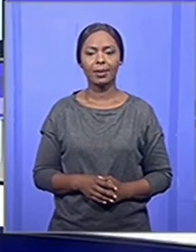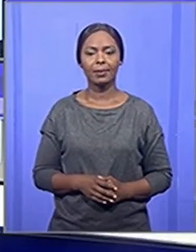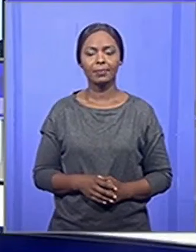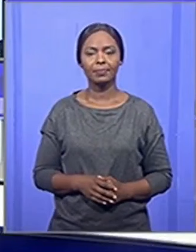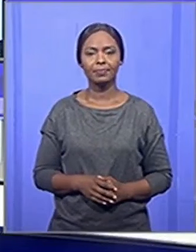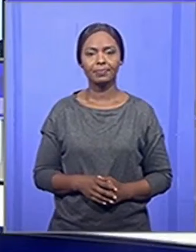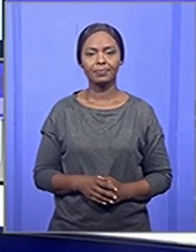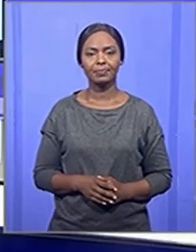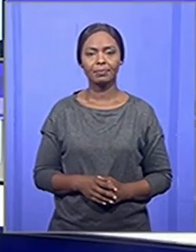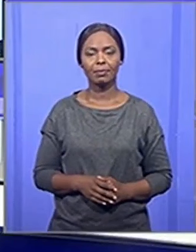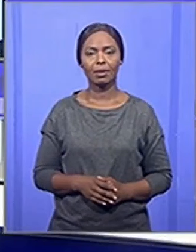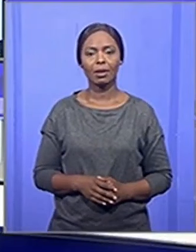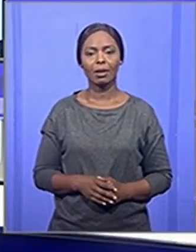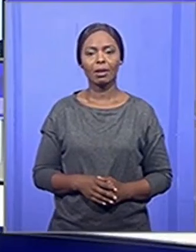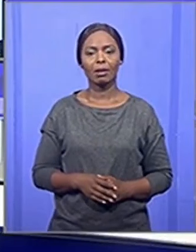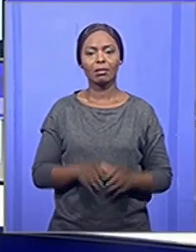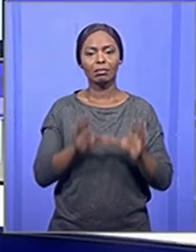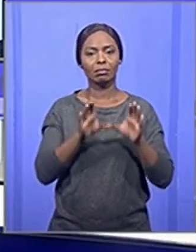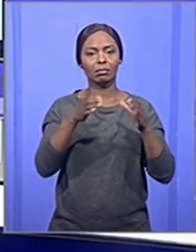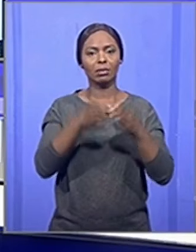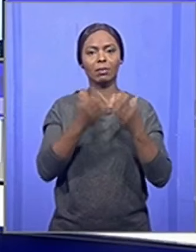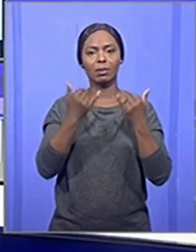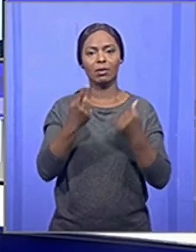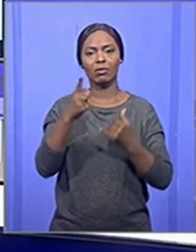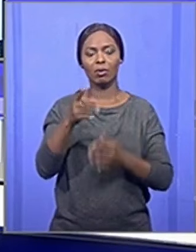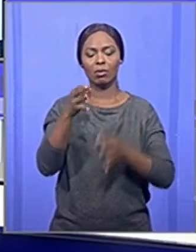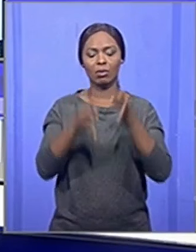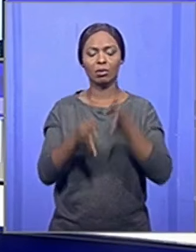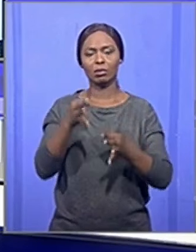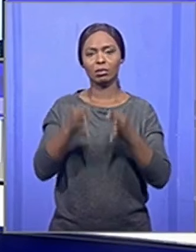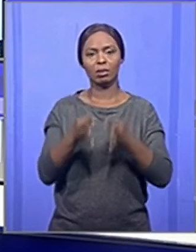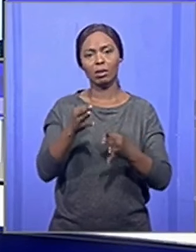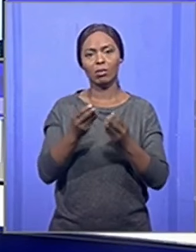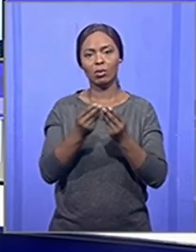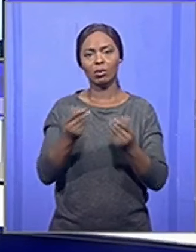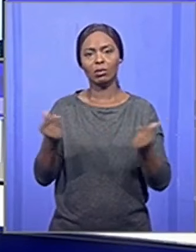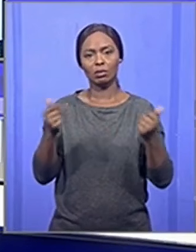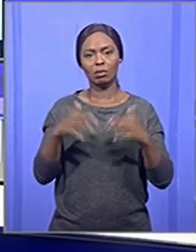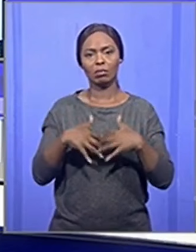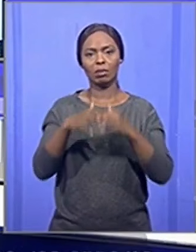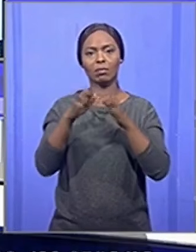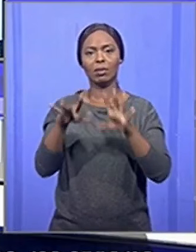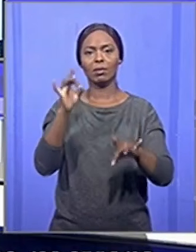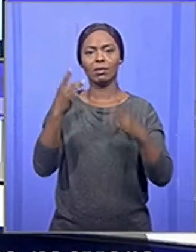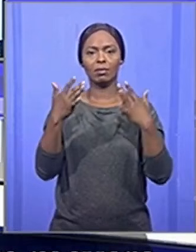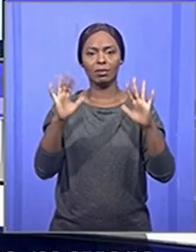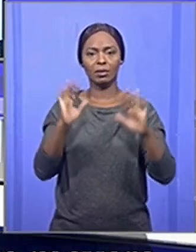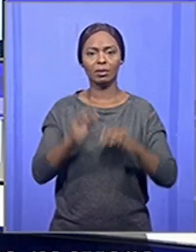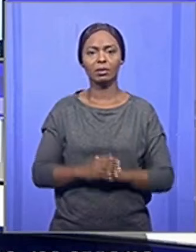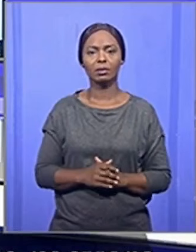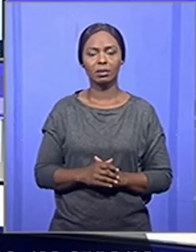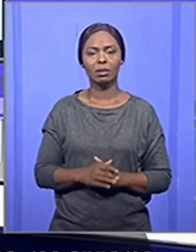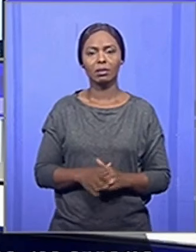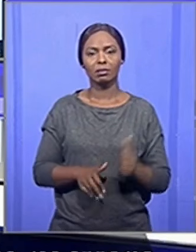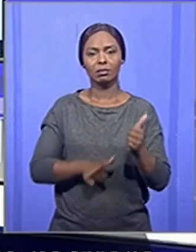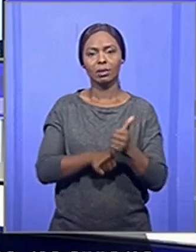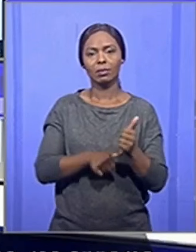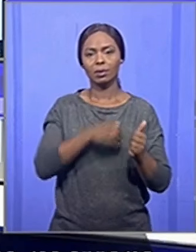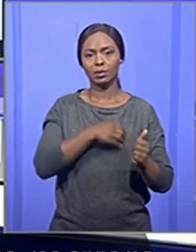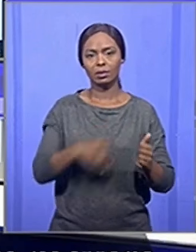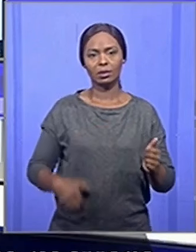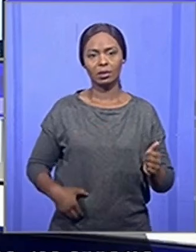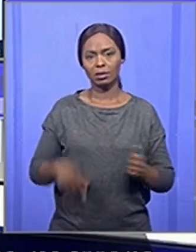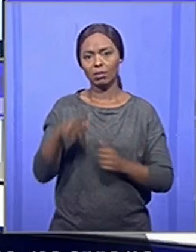Ka ho le leng sehlopha se reretsweng ho rarolla mathata a dipolotiki matjhabeng se kgethilwe mme se netefaditswe ke motlatsamopresidente wa mokga